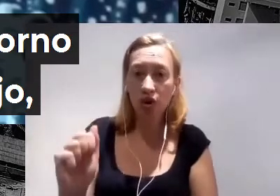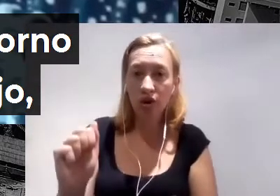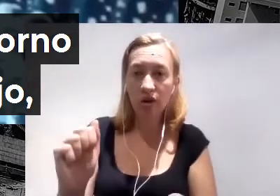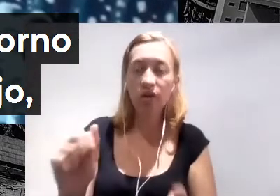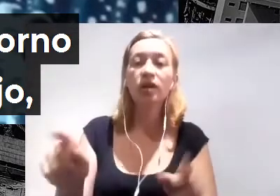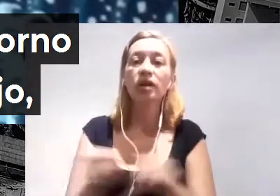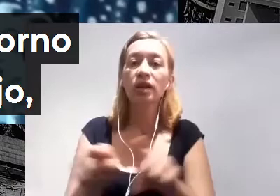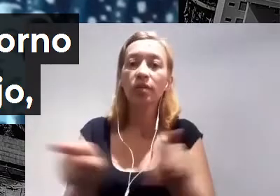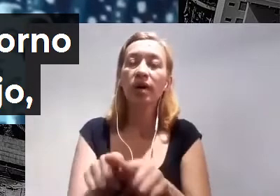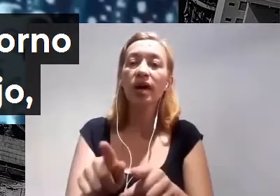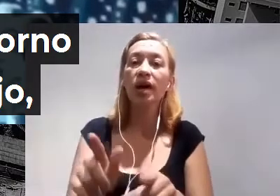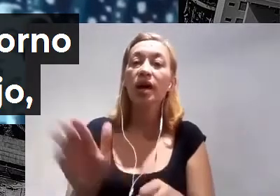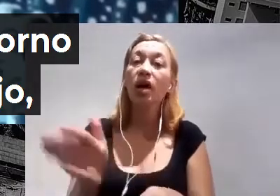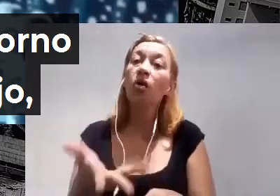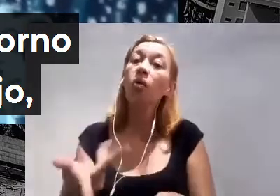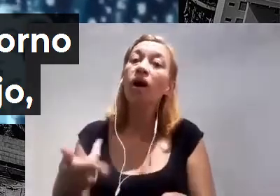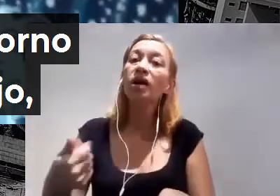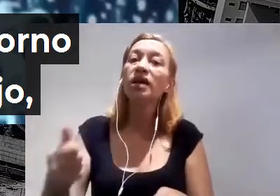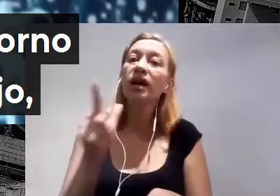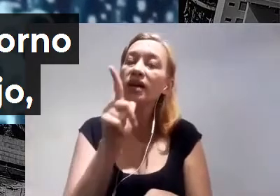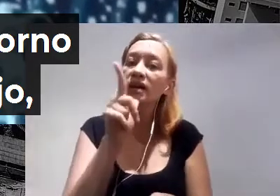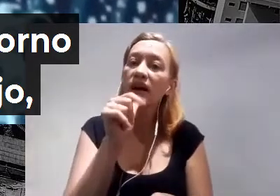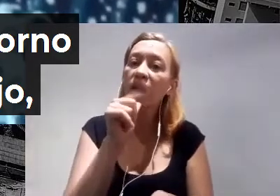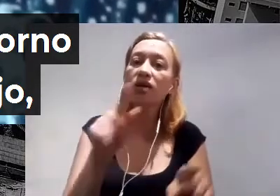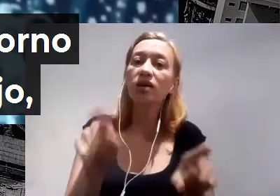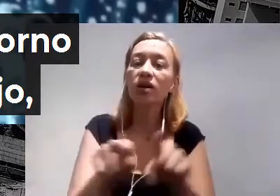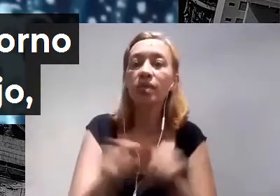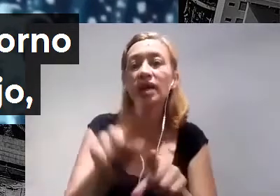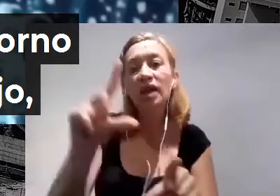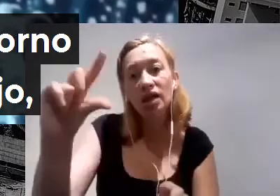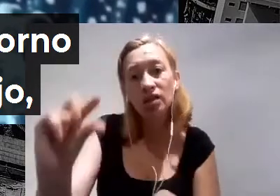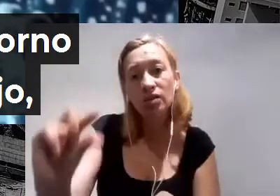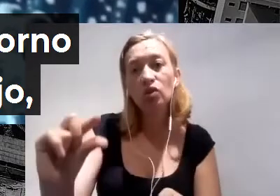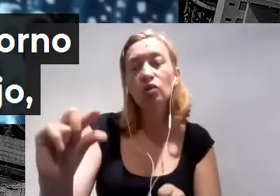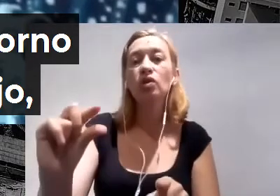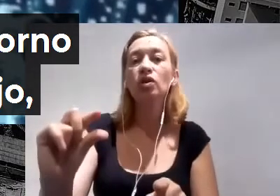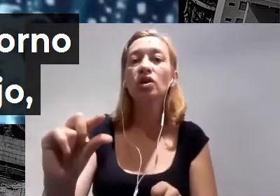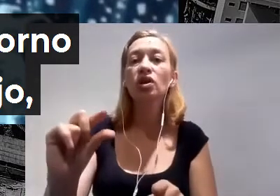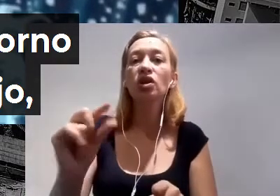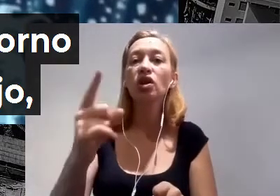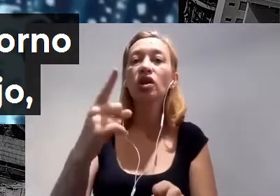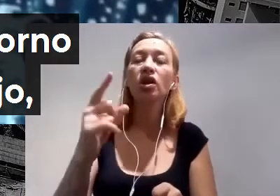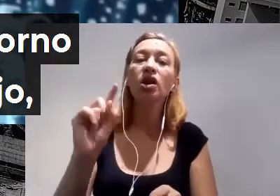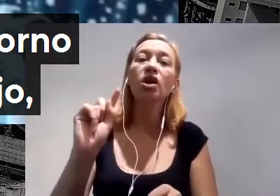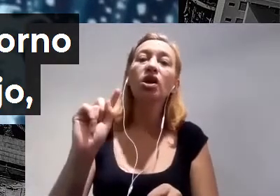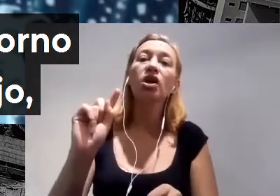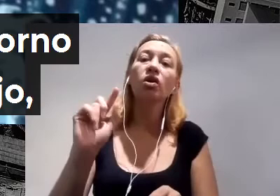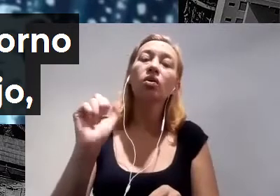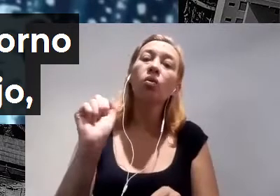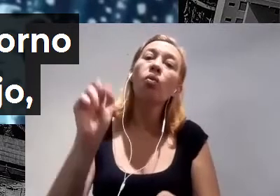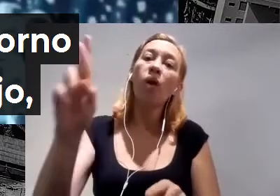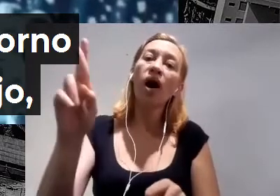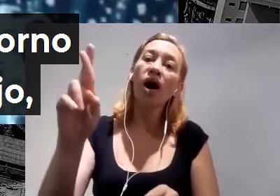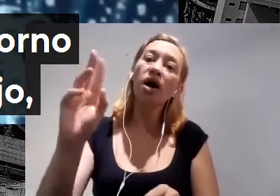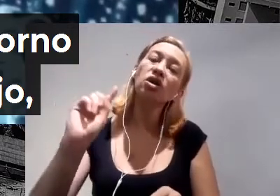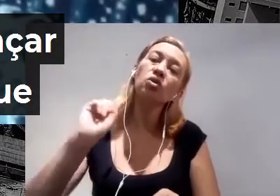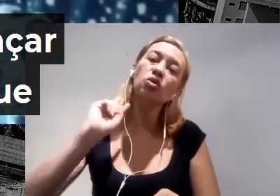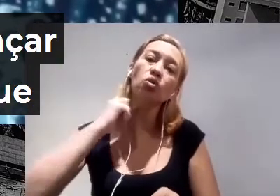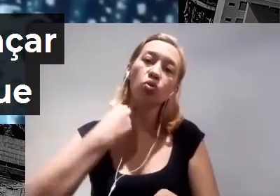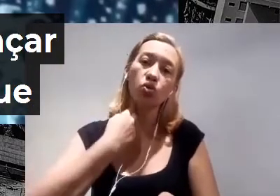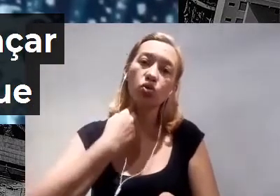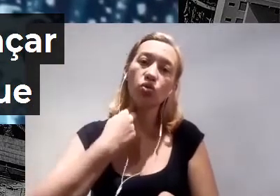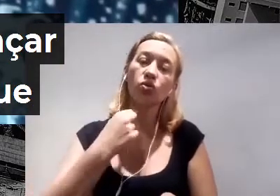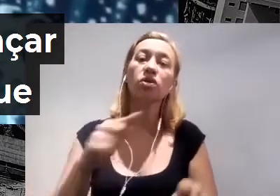reduction of pollutant or nutrient return flows to waterways. So from there, we're thinking